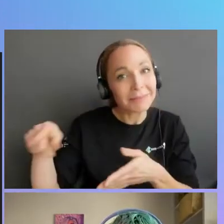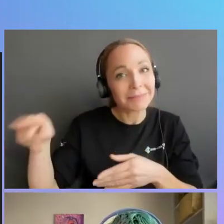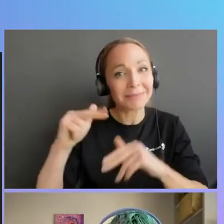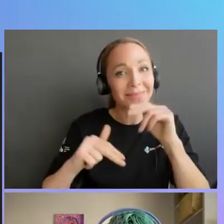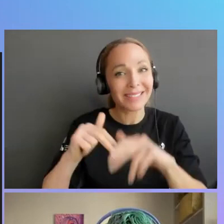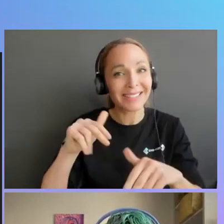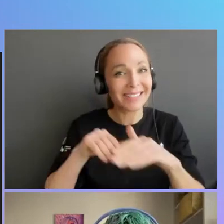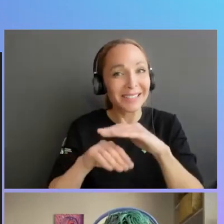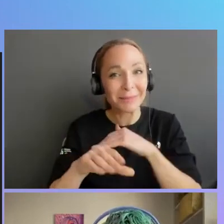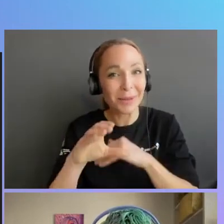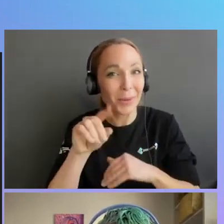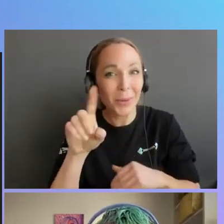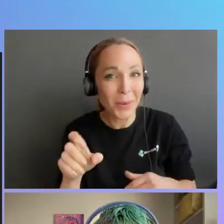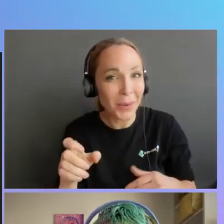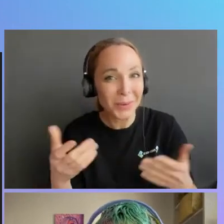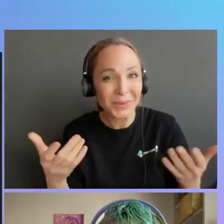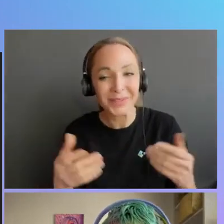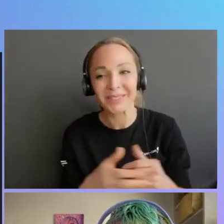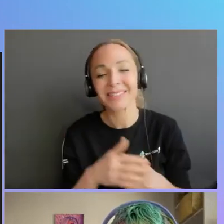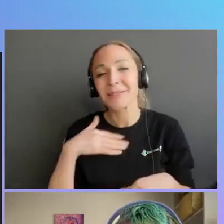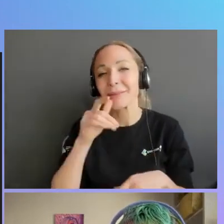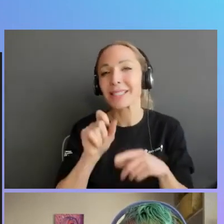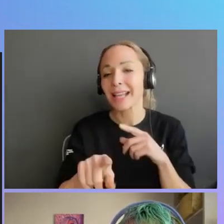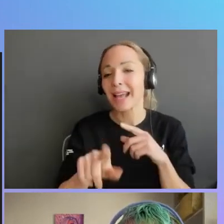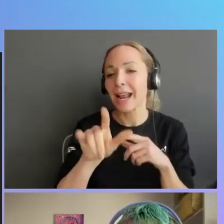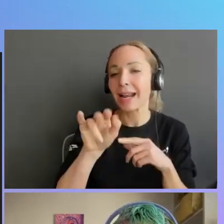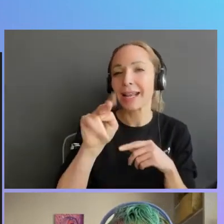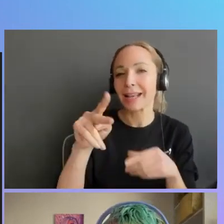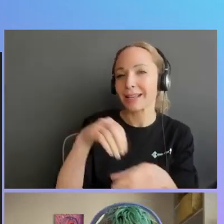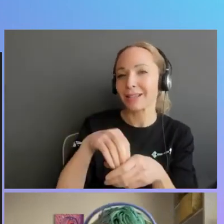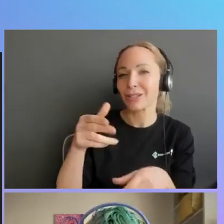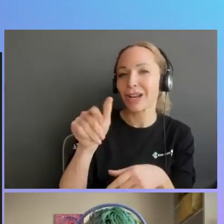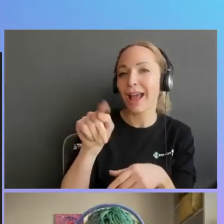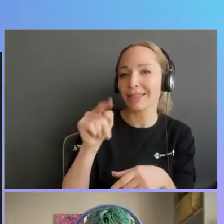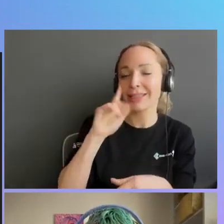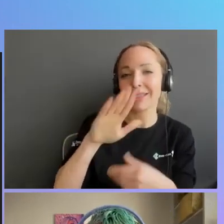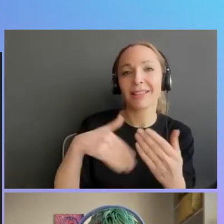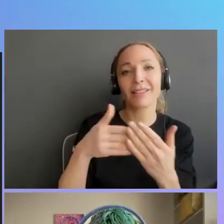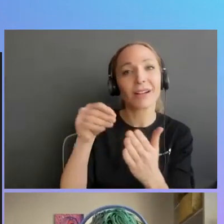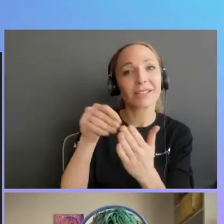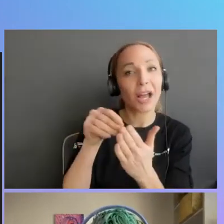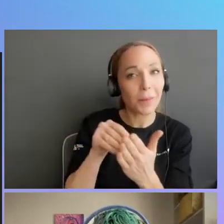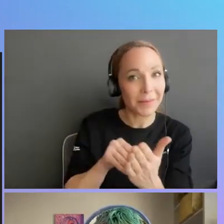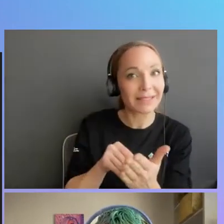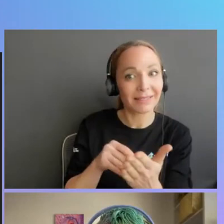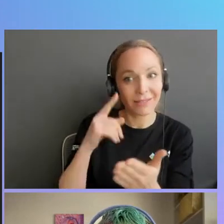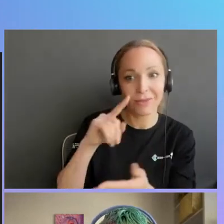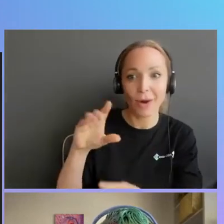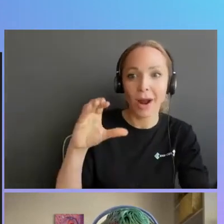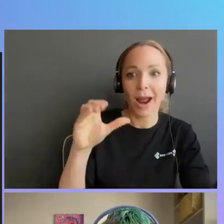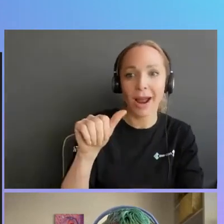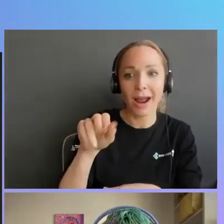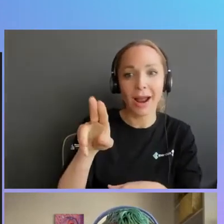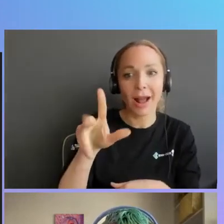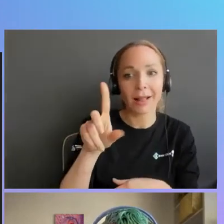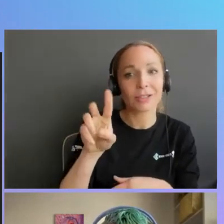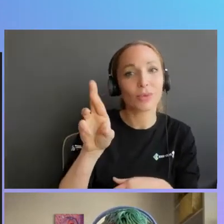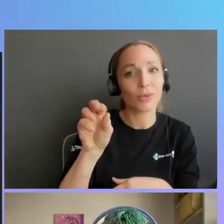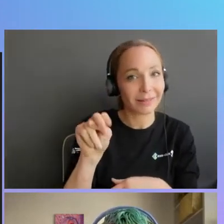And I believe we'll send the links in the chat as well for the documentation site for Cauldron as well as the GitHub repo.